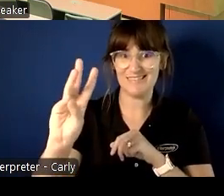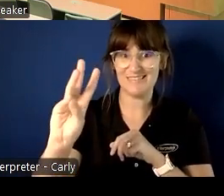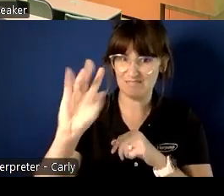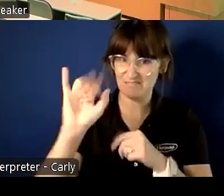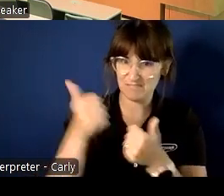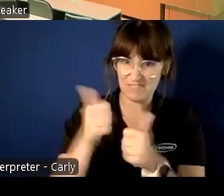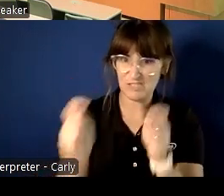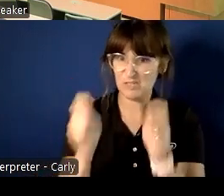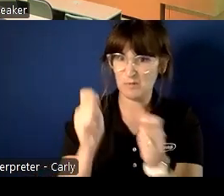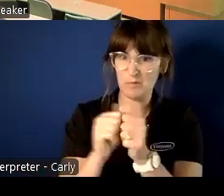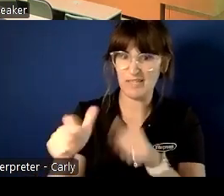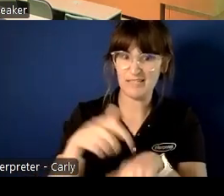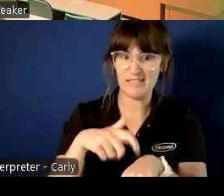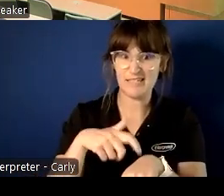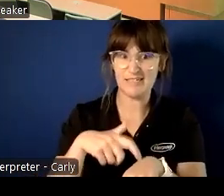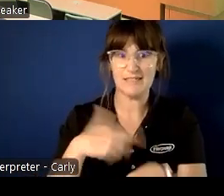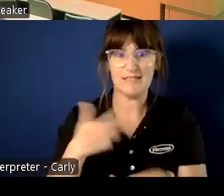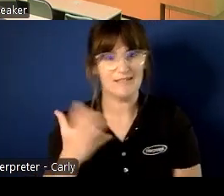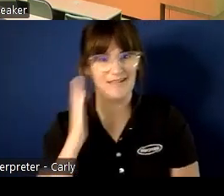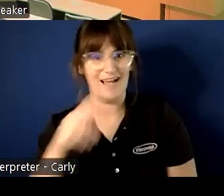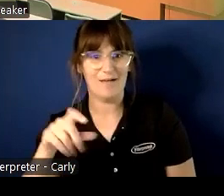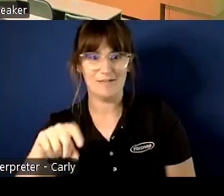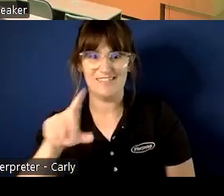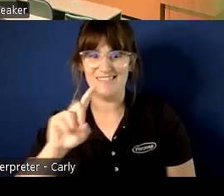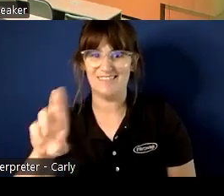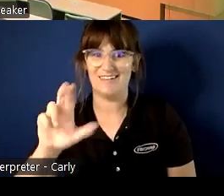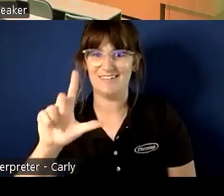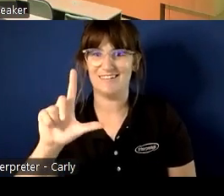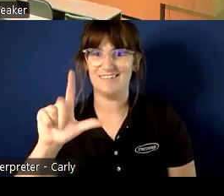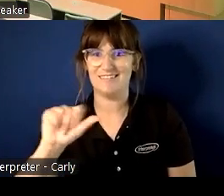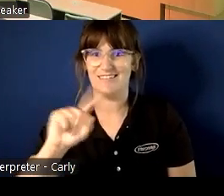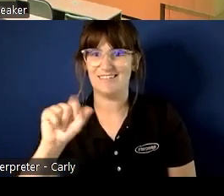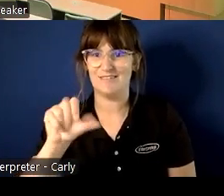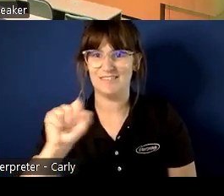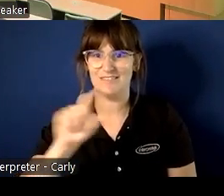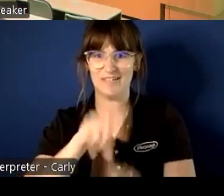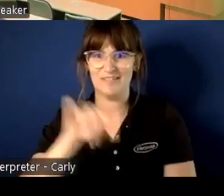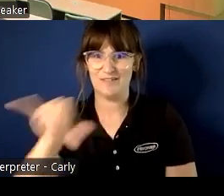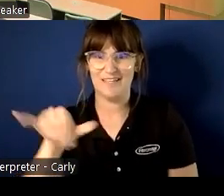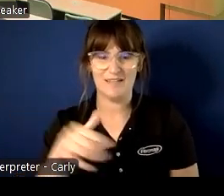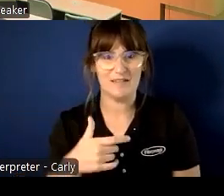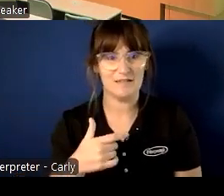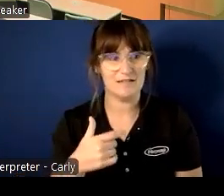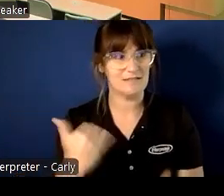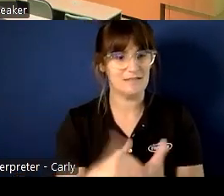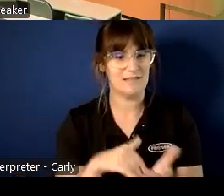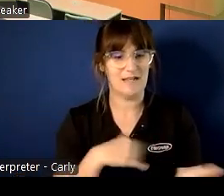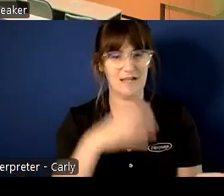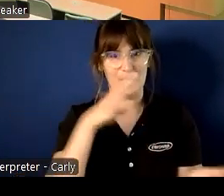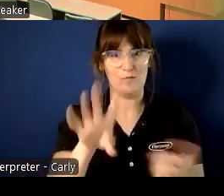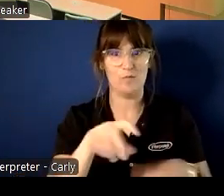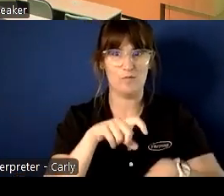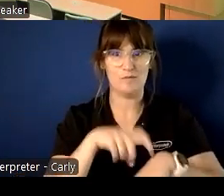I need Dr. Lazarus because again, it's difficult to say because remember I ignore that time interval between